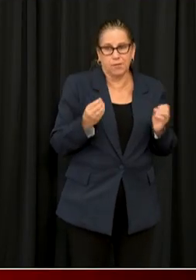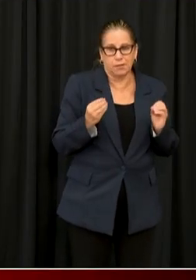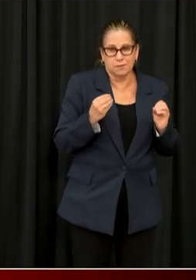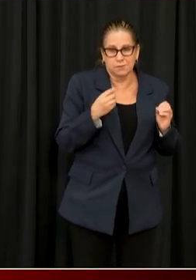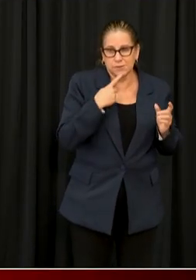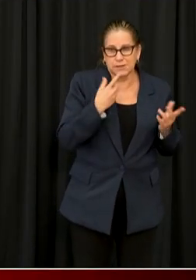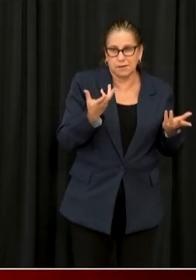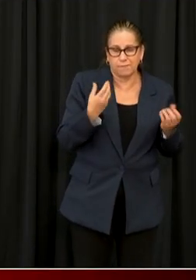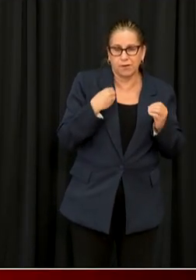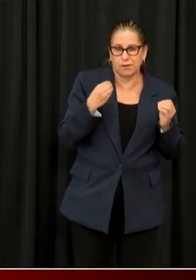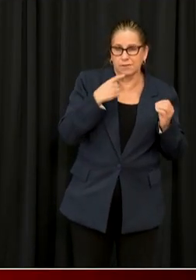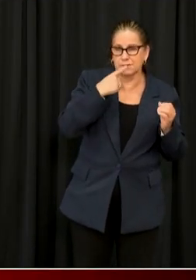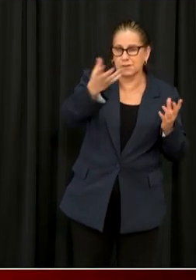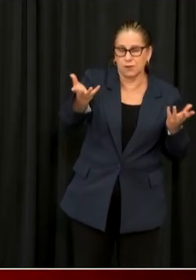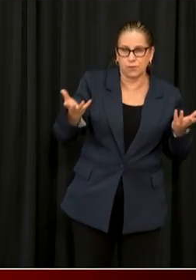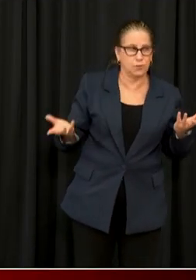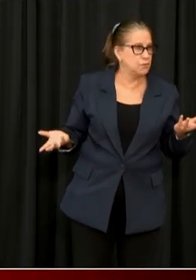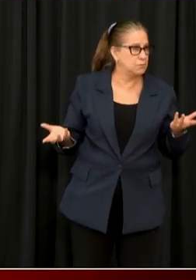reports.